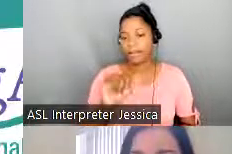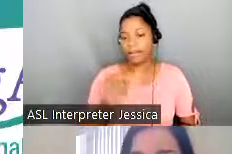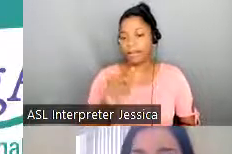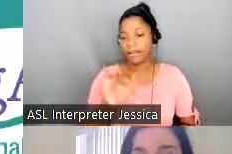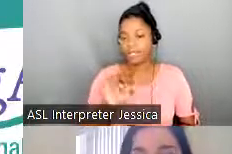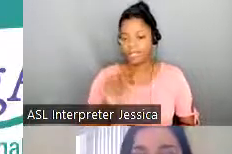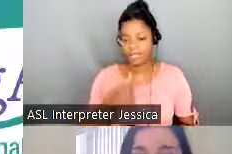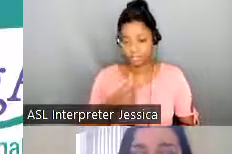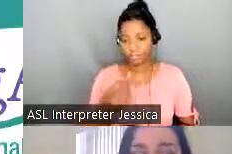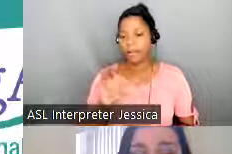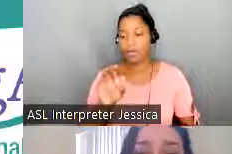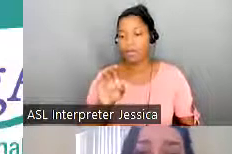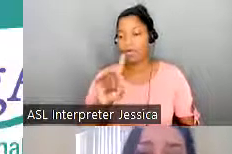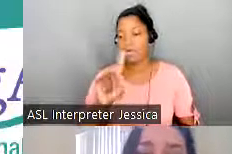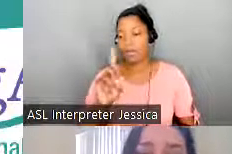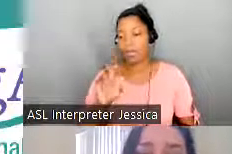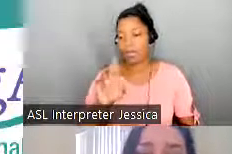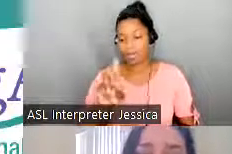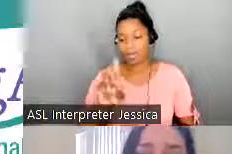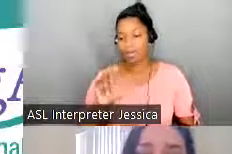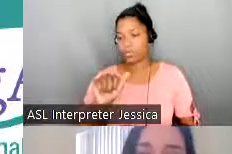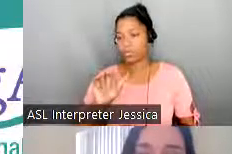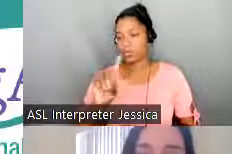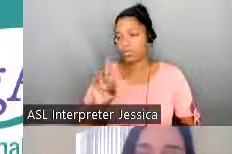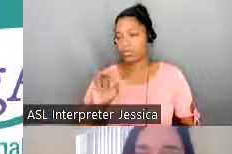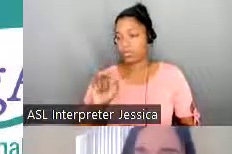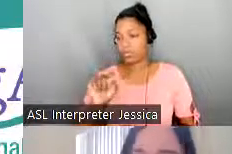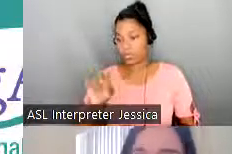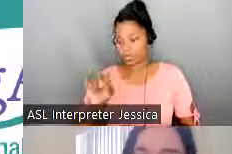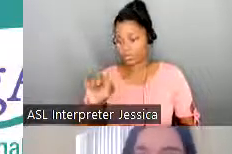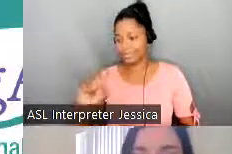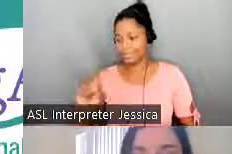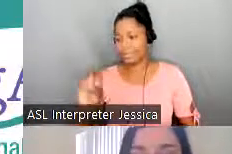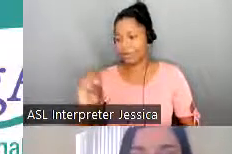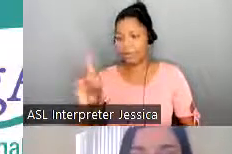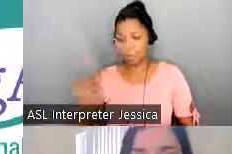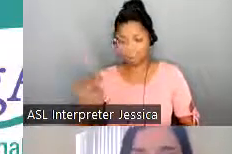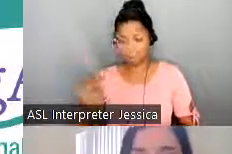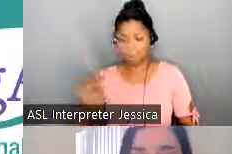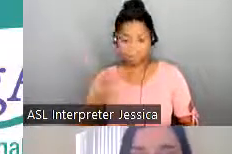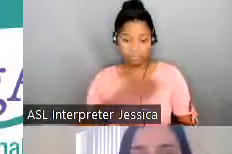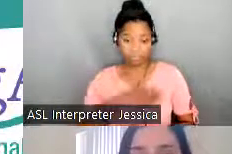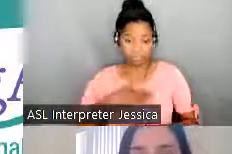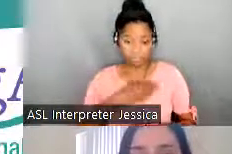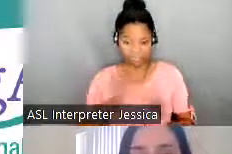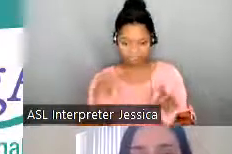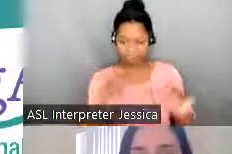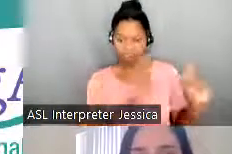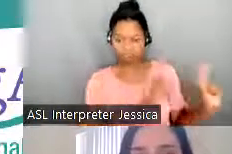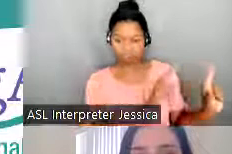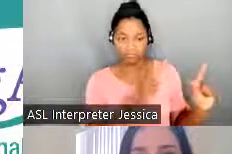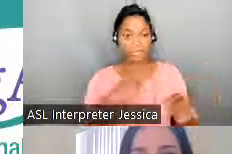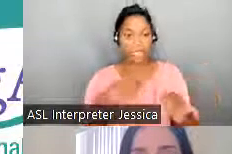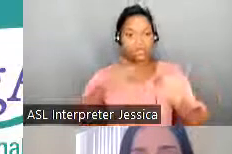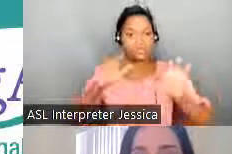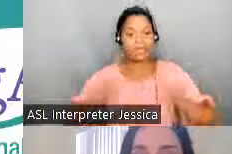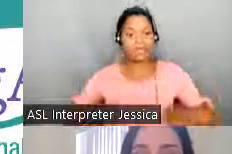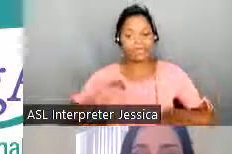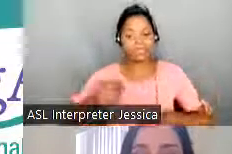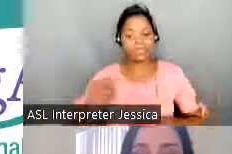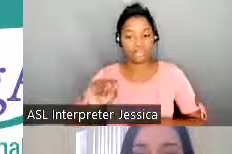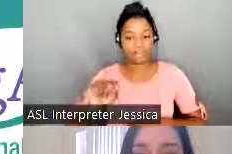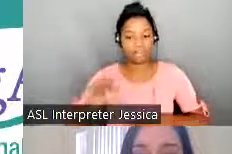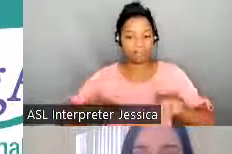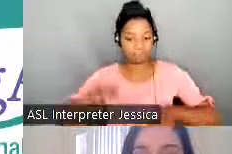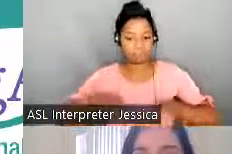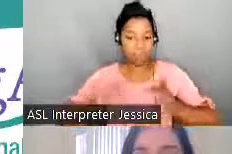www.engagingolderadults.org. We'll put that URL in the chat. We have a webpage on our website dedicated to toolkits, including our community awareness